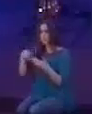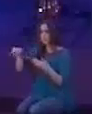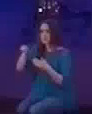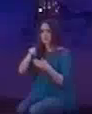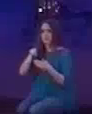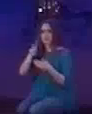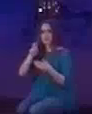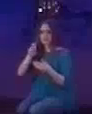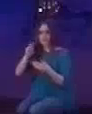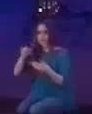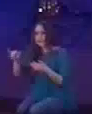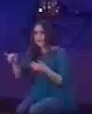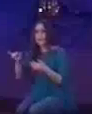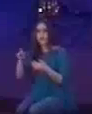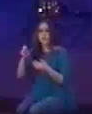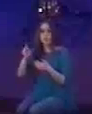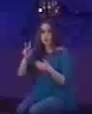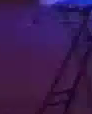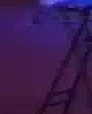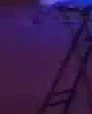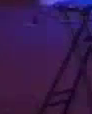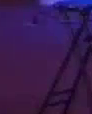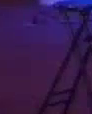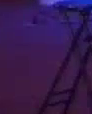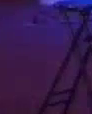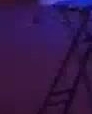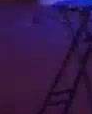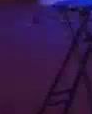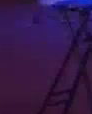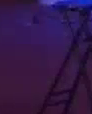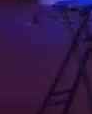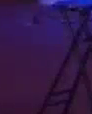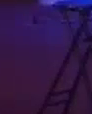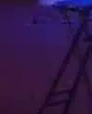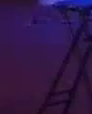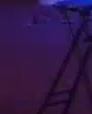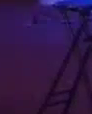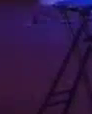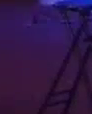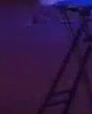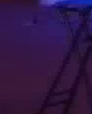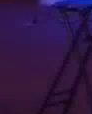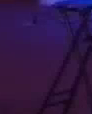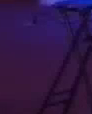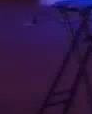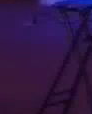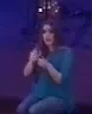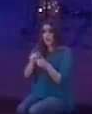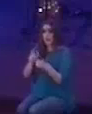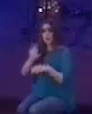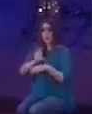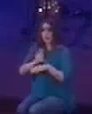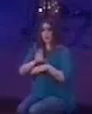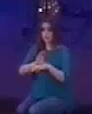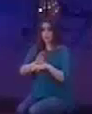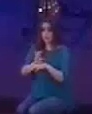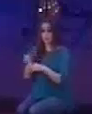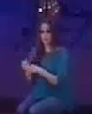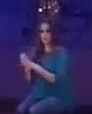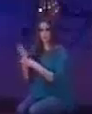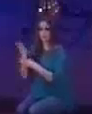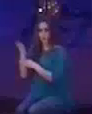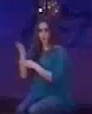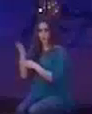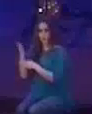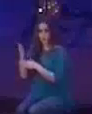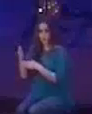Kenny and Mark Lance, and that if you think about how did the church grow in those